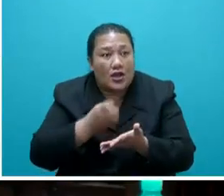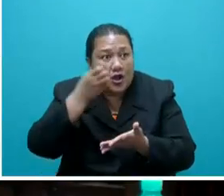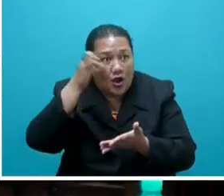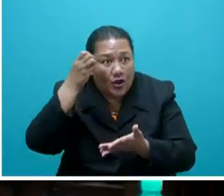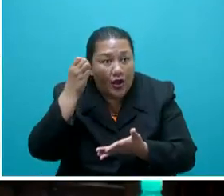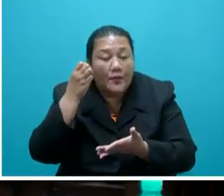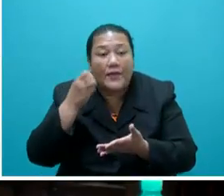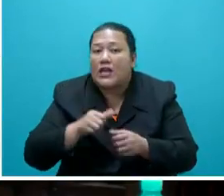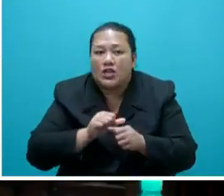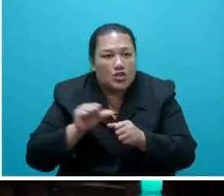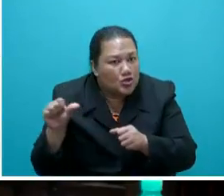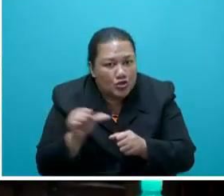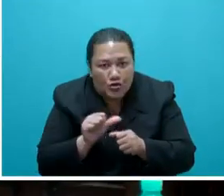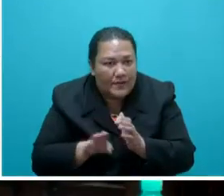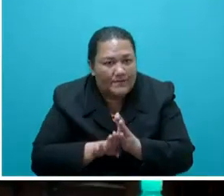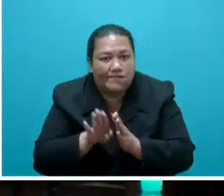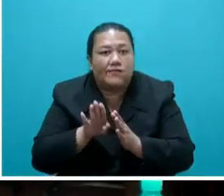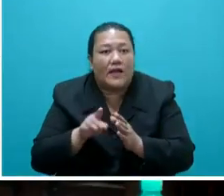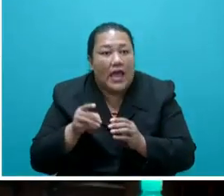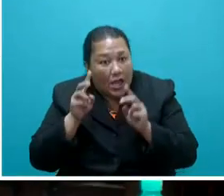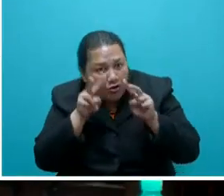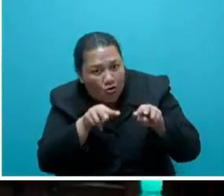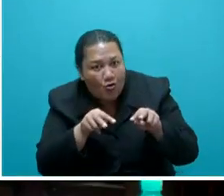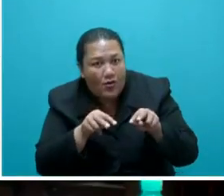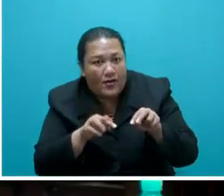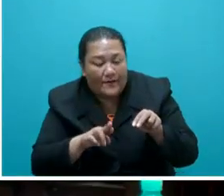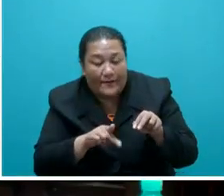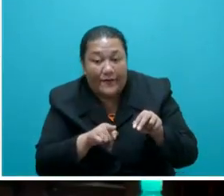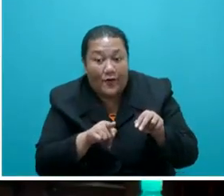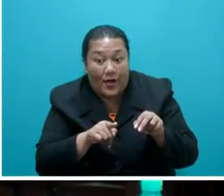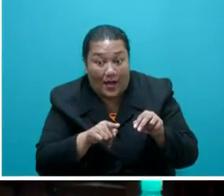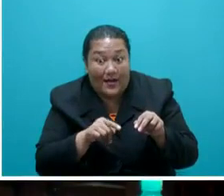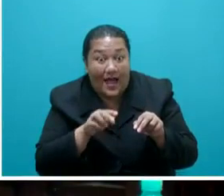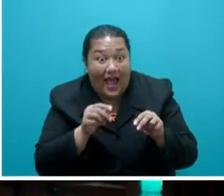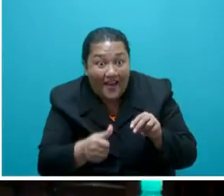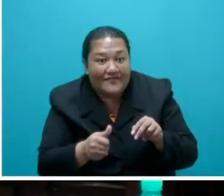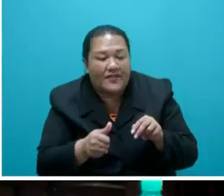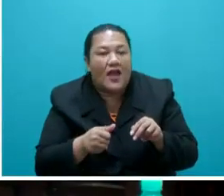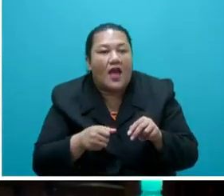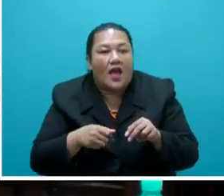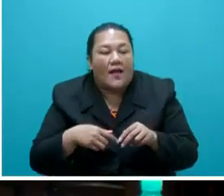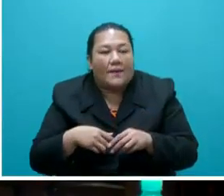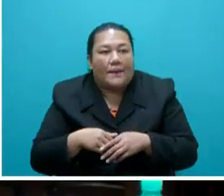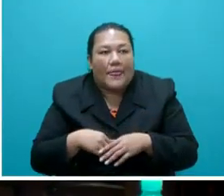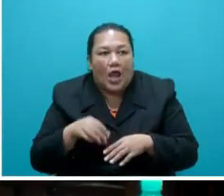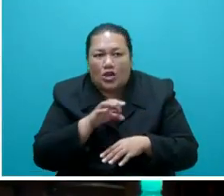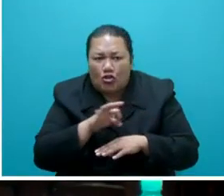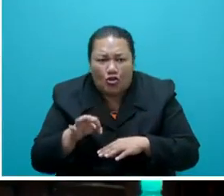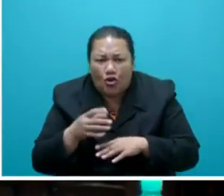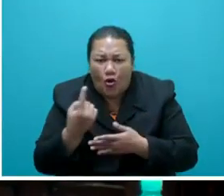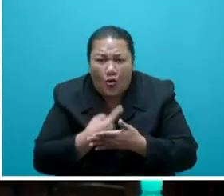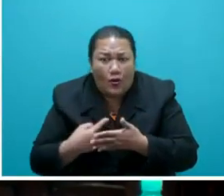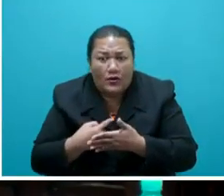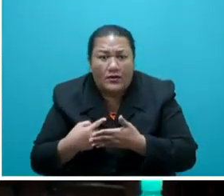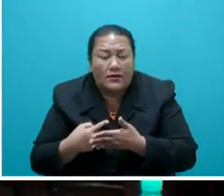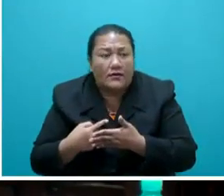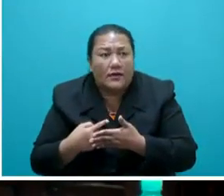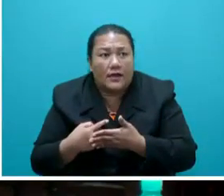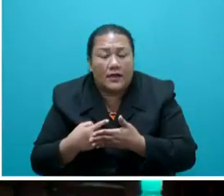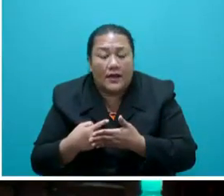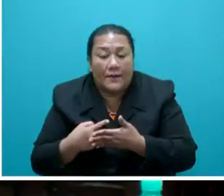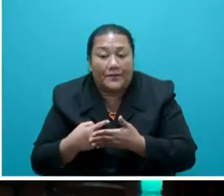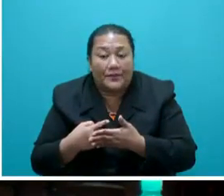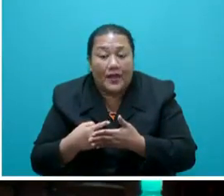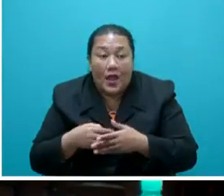of our country is in our hands, not only through the development commitments of government, but also through the words that we speak in this House